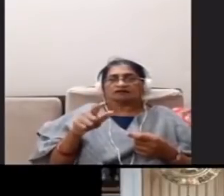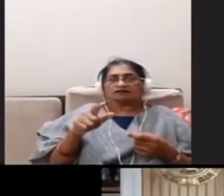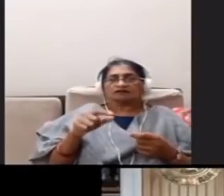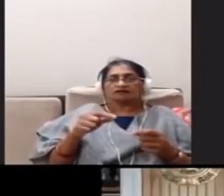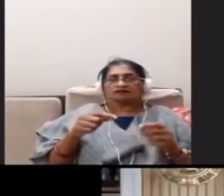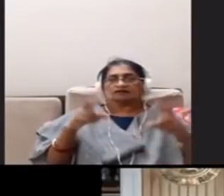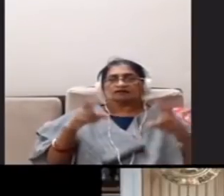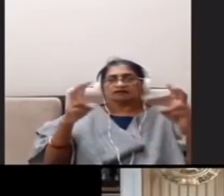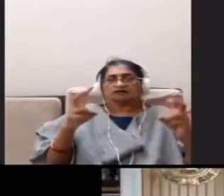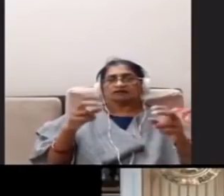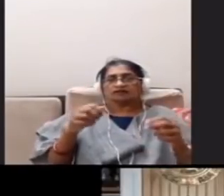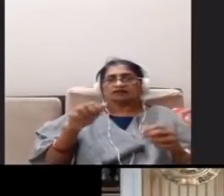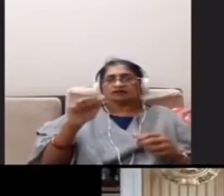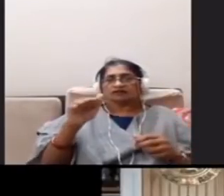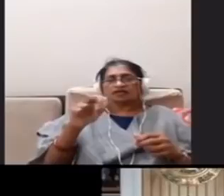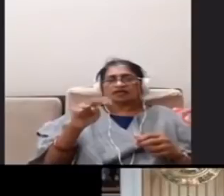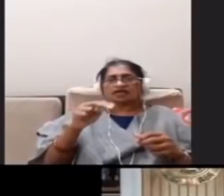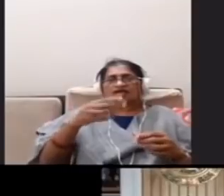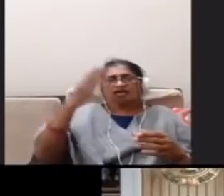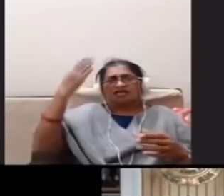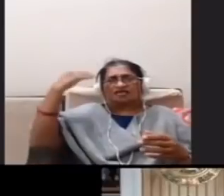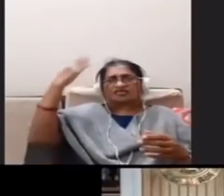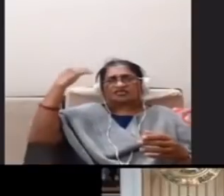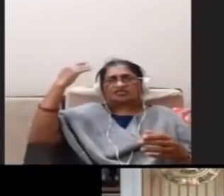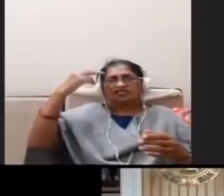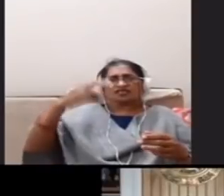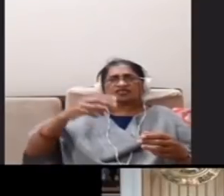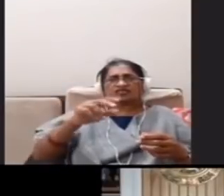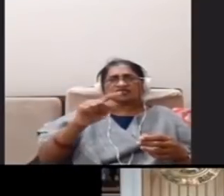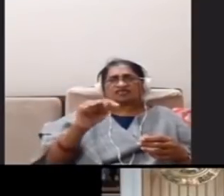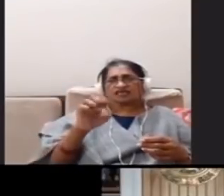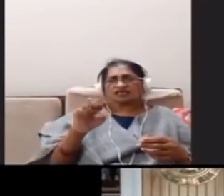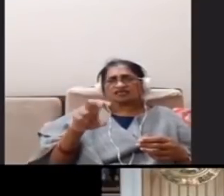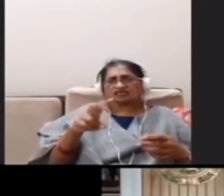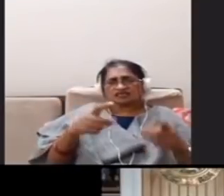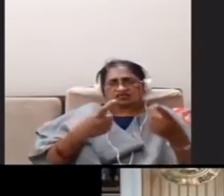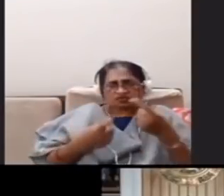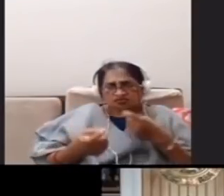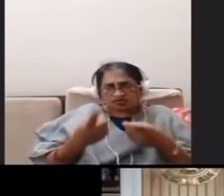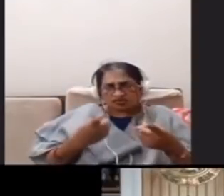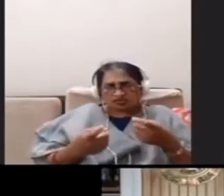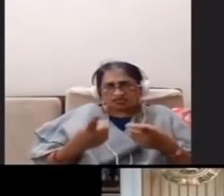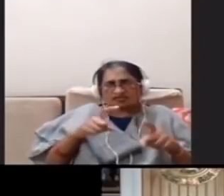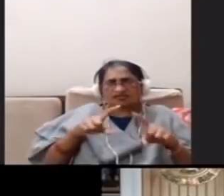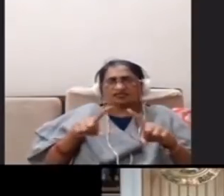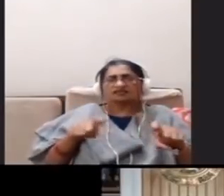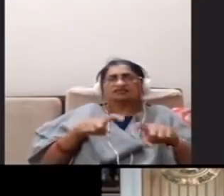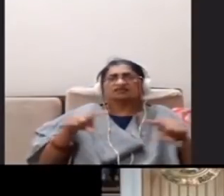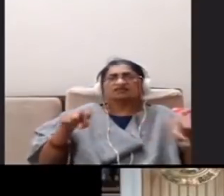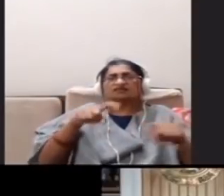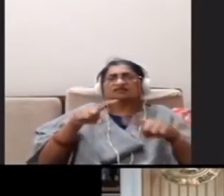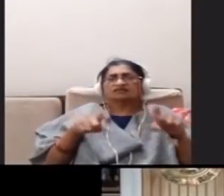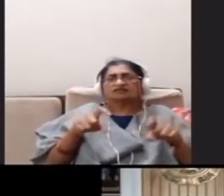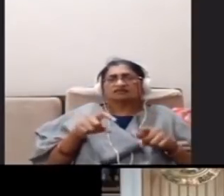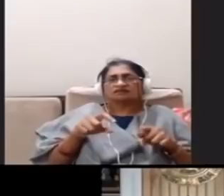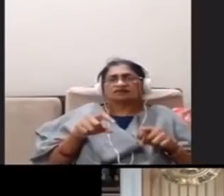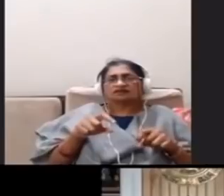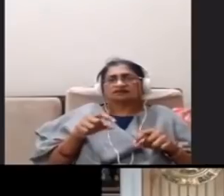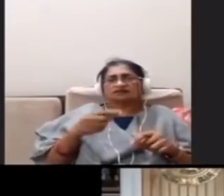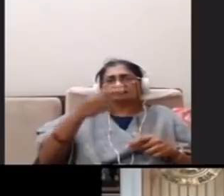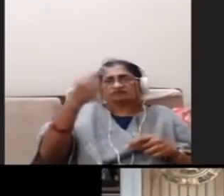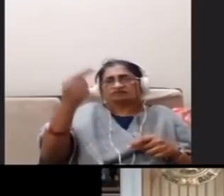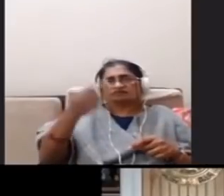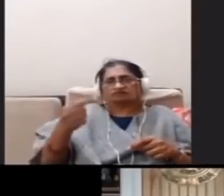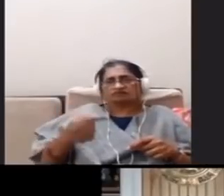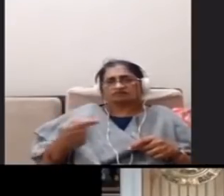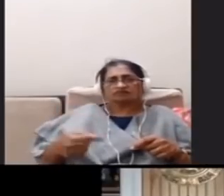on ancient texts, backed by intense research, collaborates with renowned scholars in the respective fields, carving messages